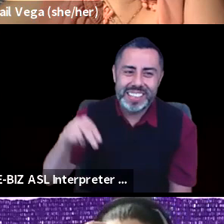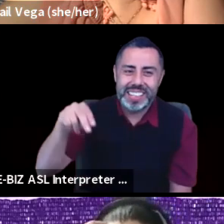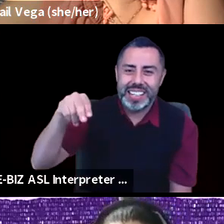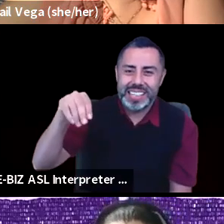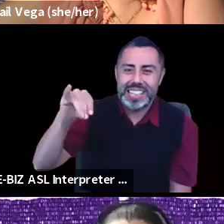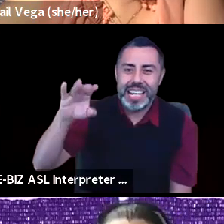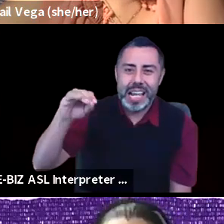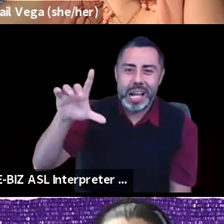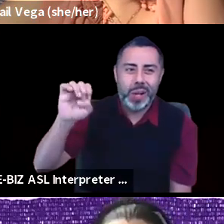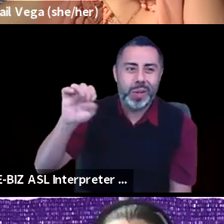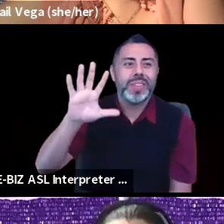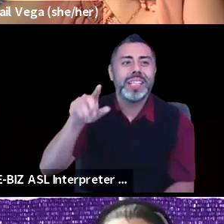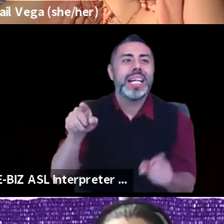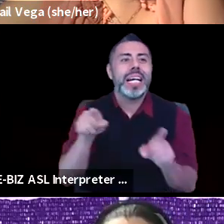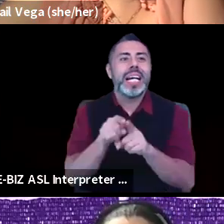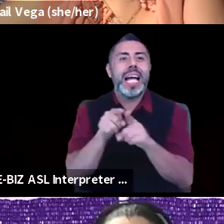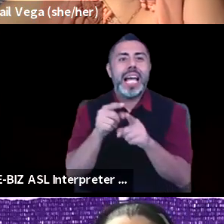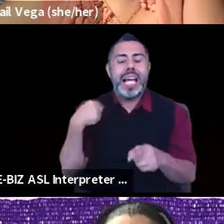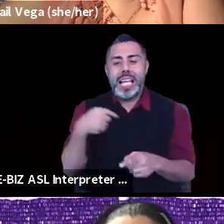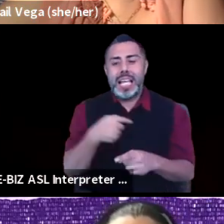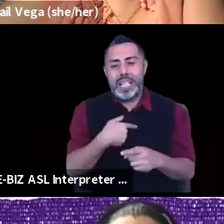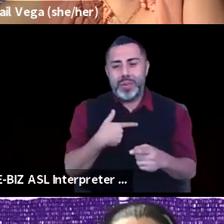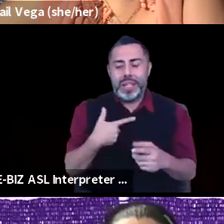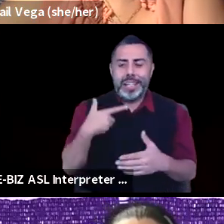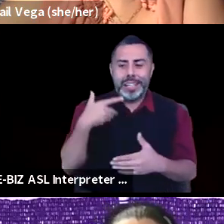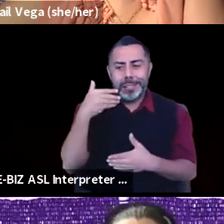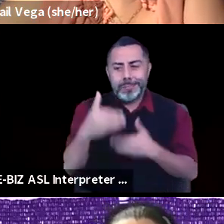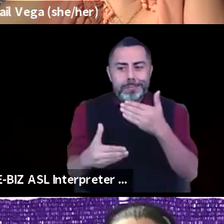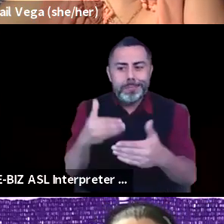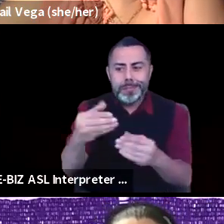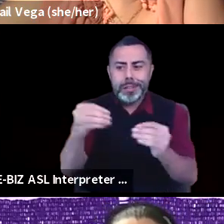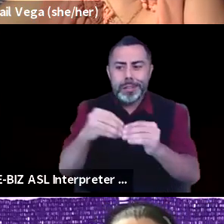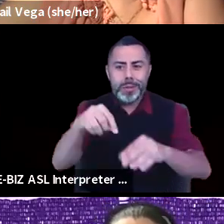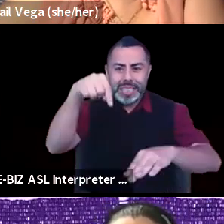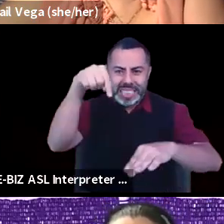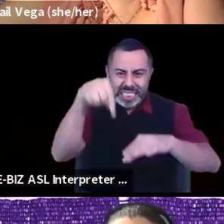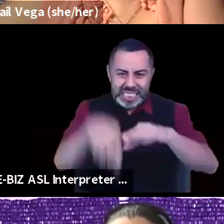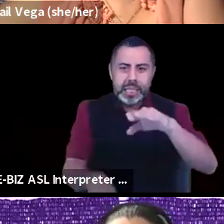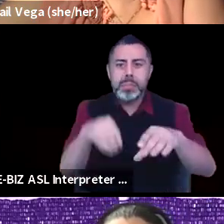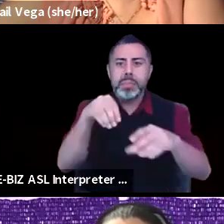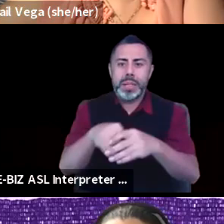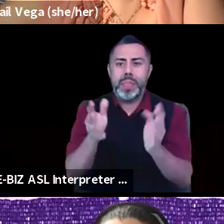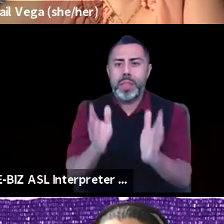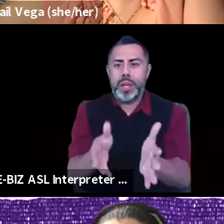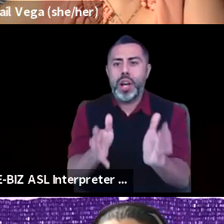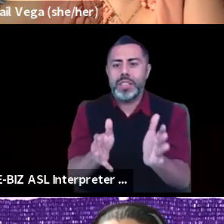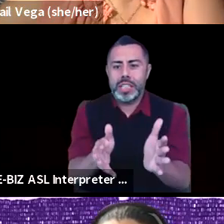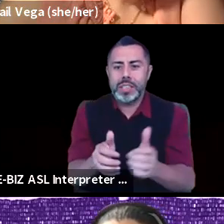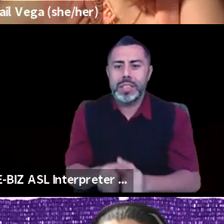into taking this conversation deeper within ourselves,